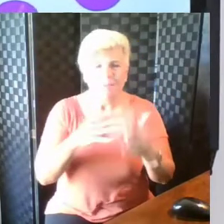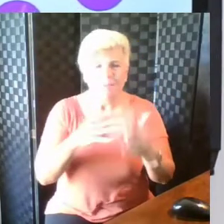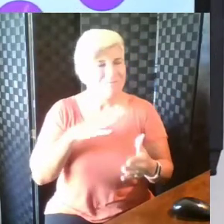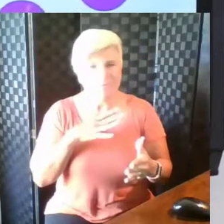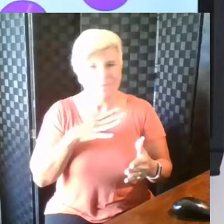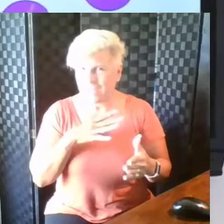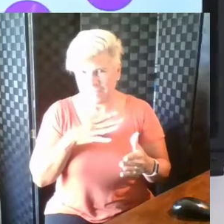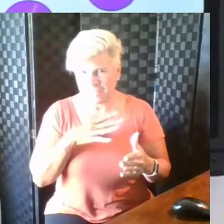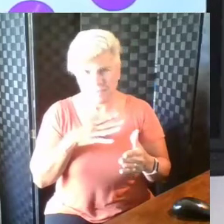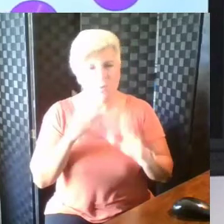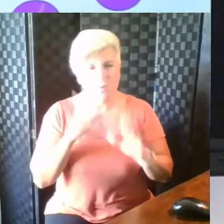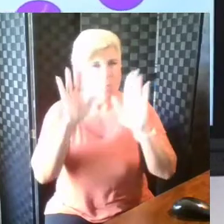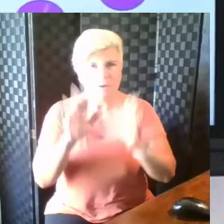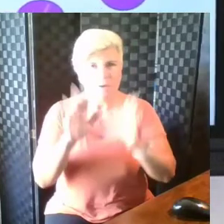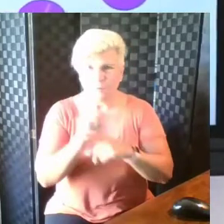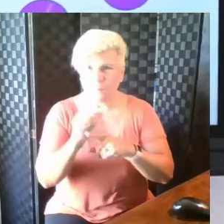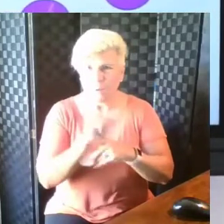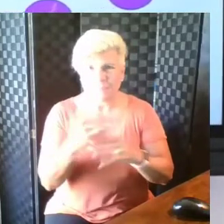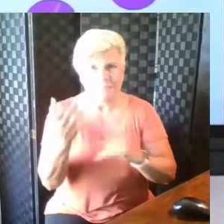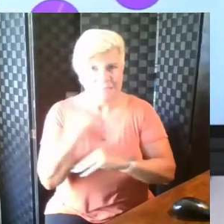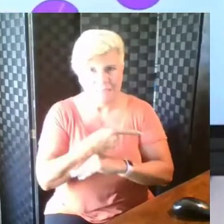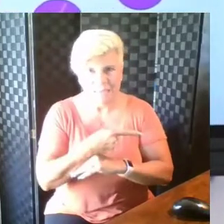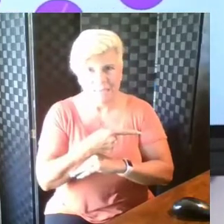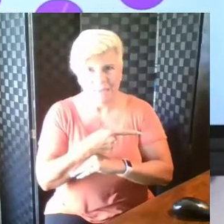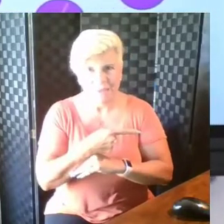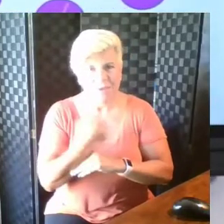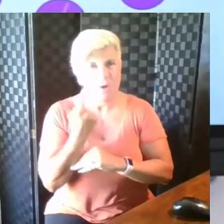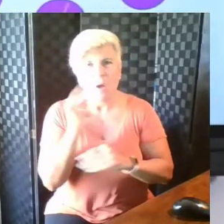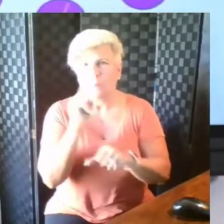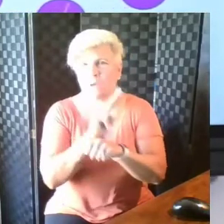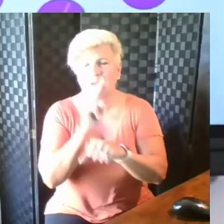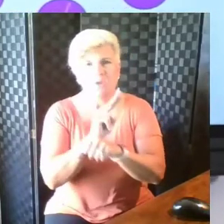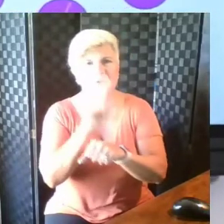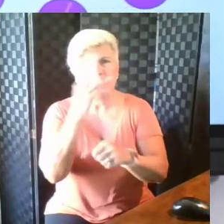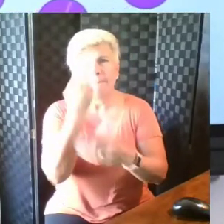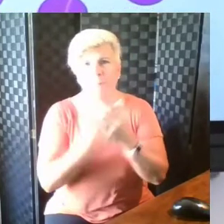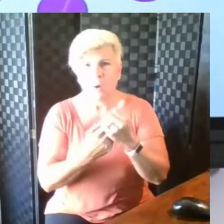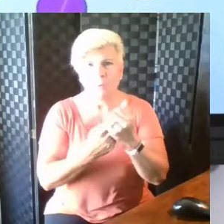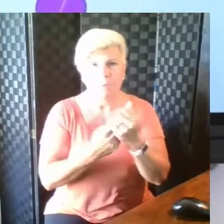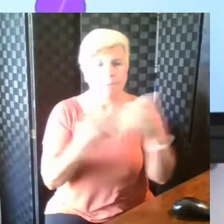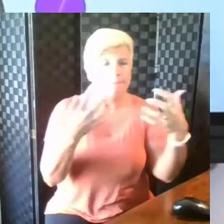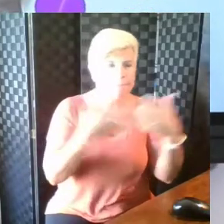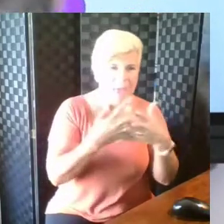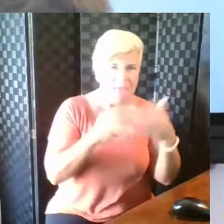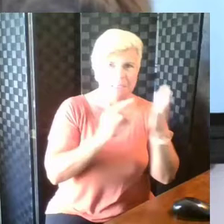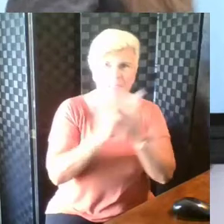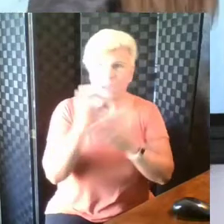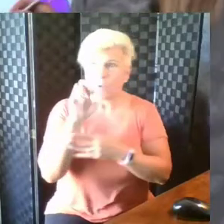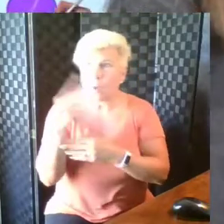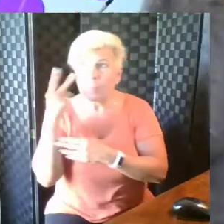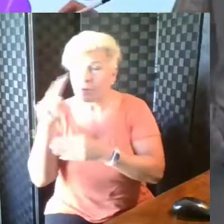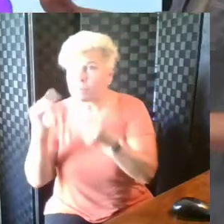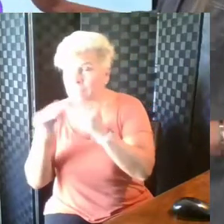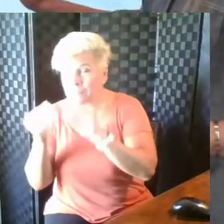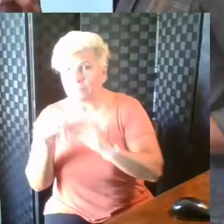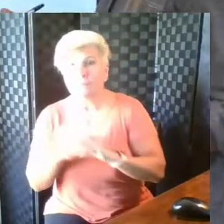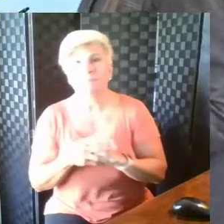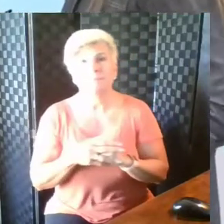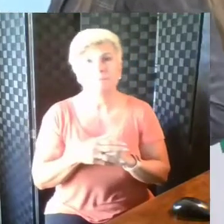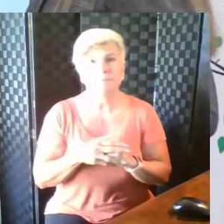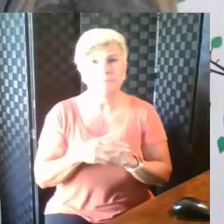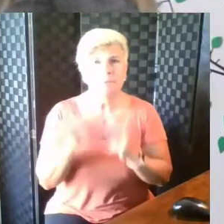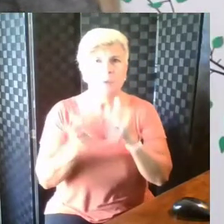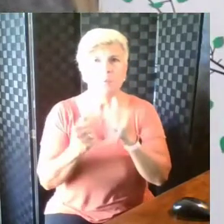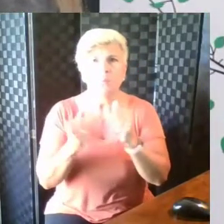fine. This is great practice for us today. And you always have both strategies that you can rely on and go back to. All right? So which